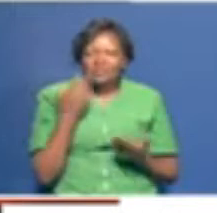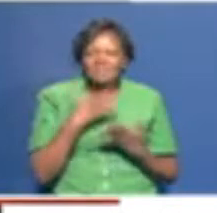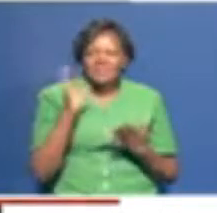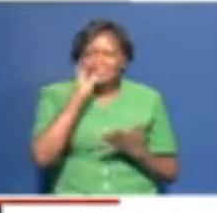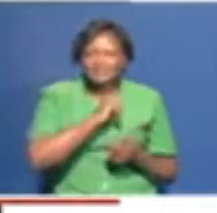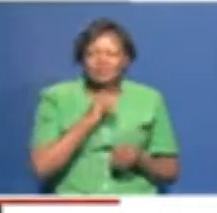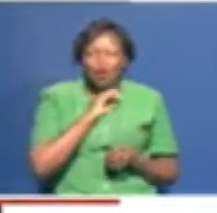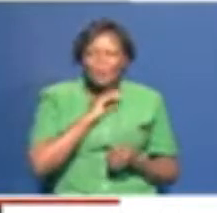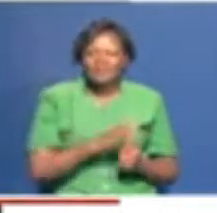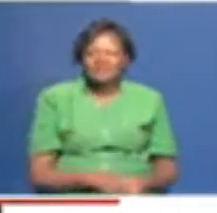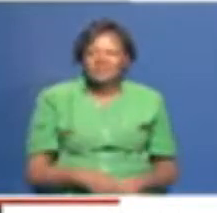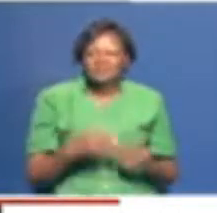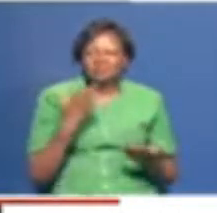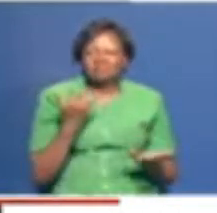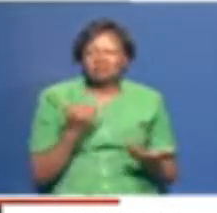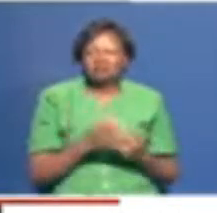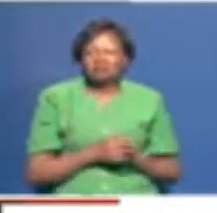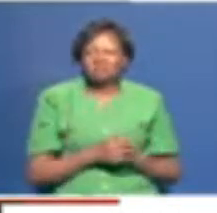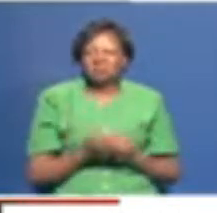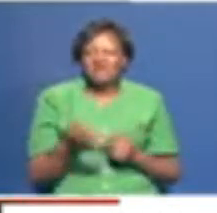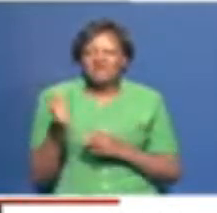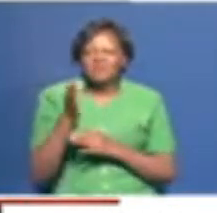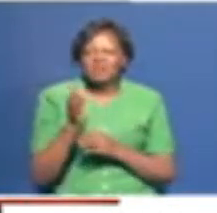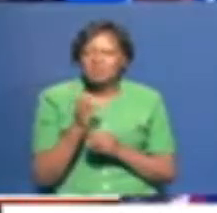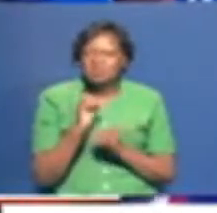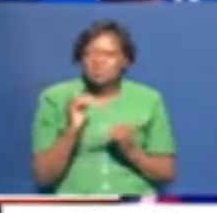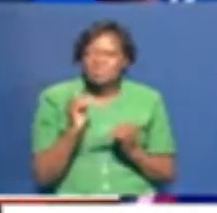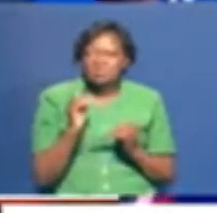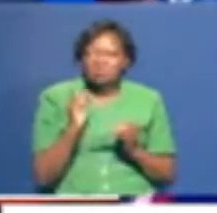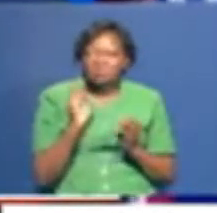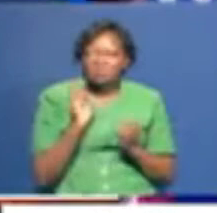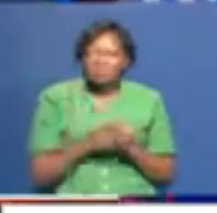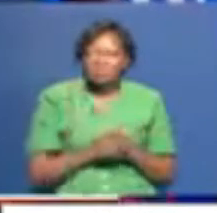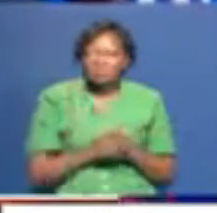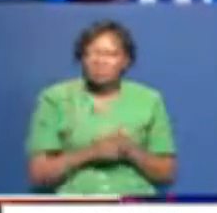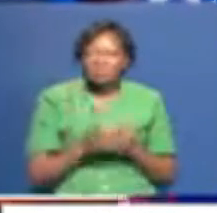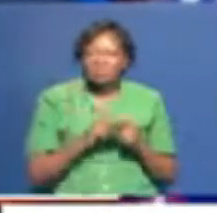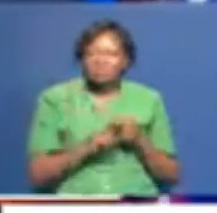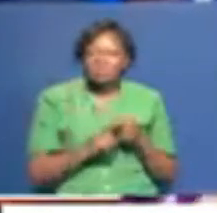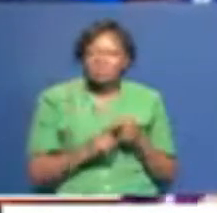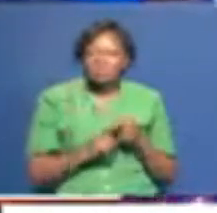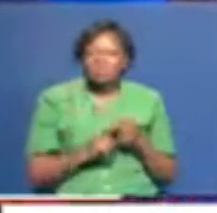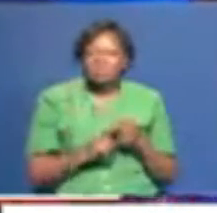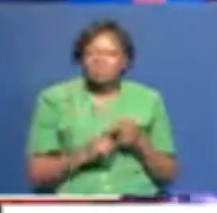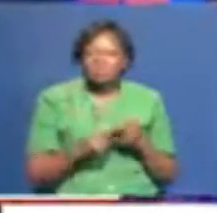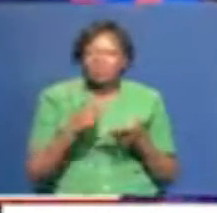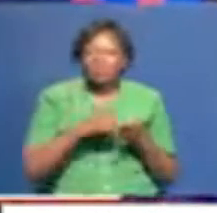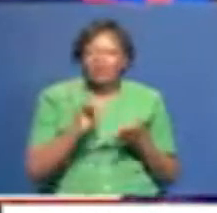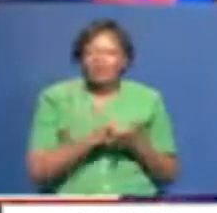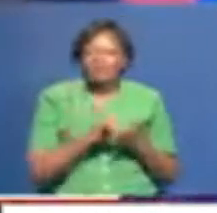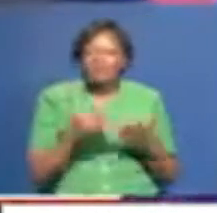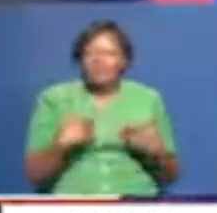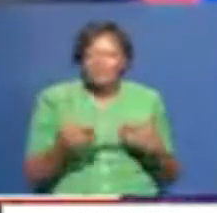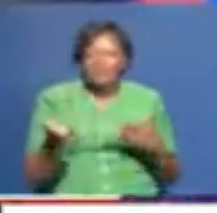laments, Bona kuna statue ya fisi hapo, ai? Meanwhile, it was a week that saw the